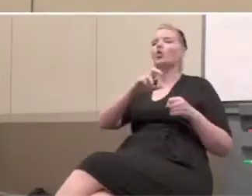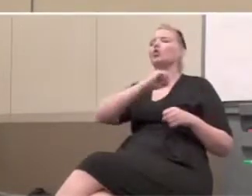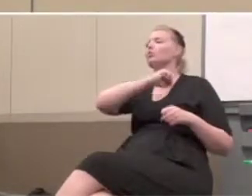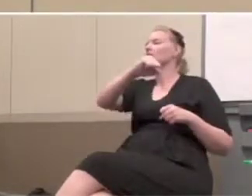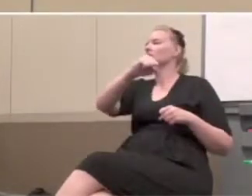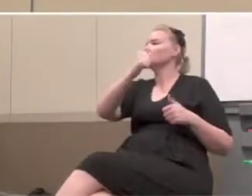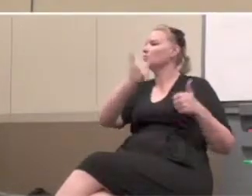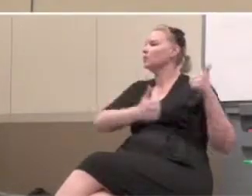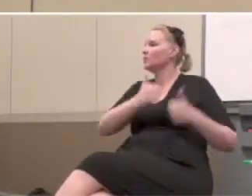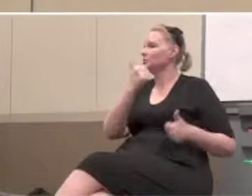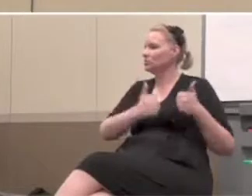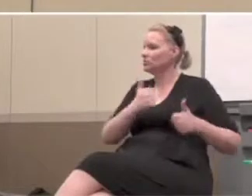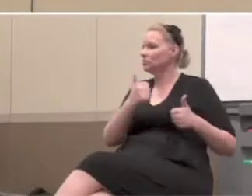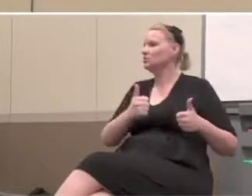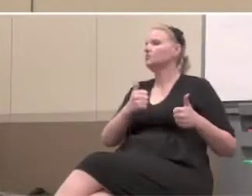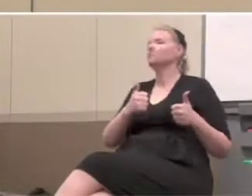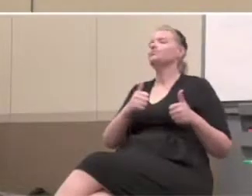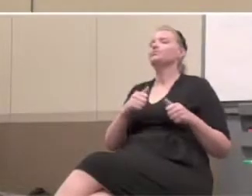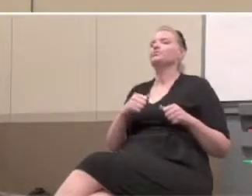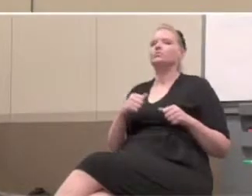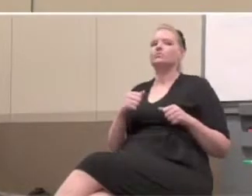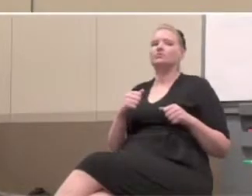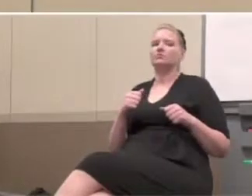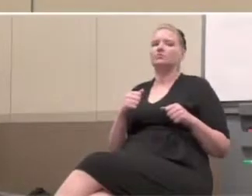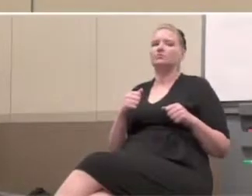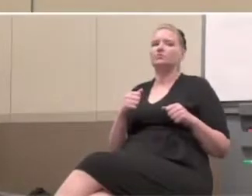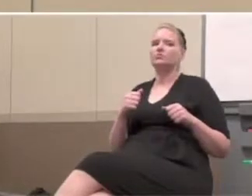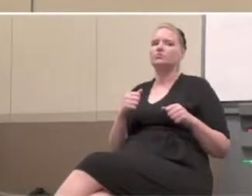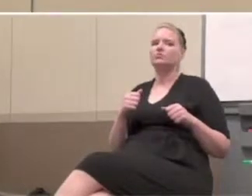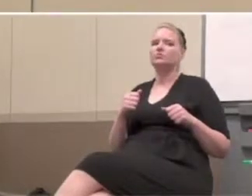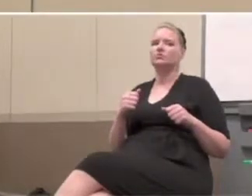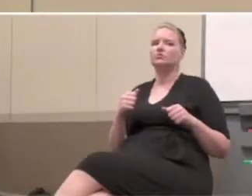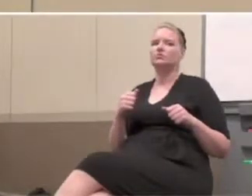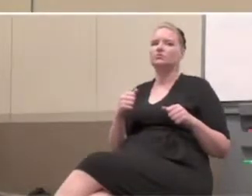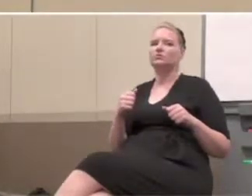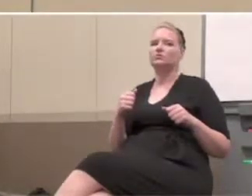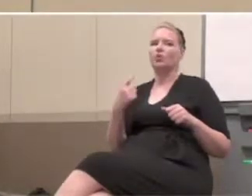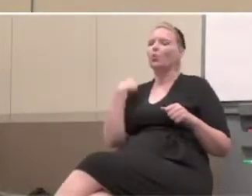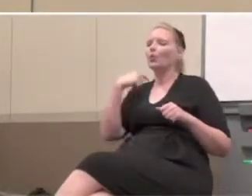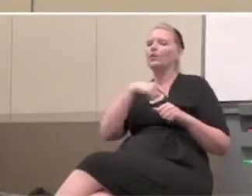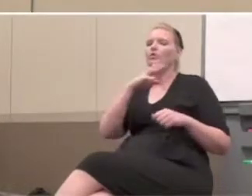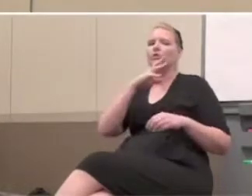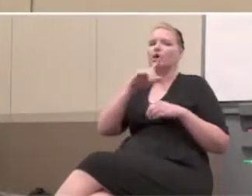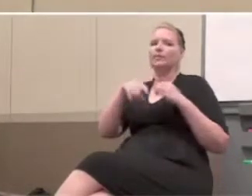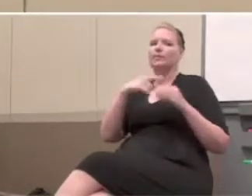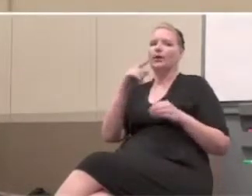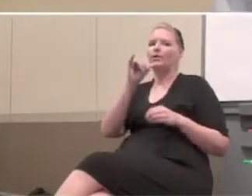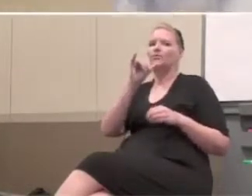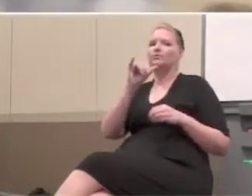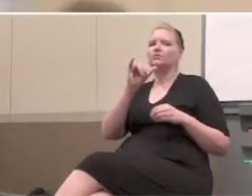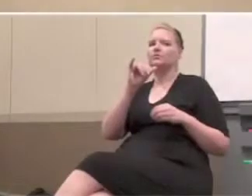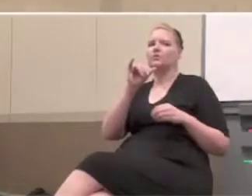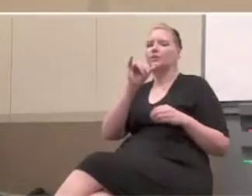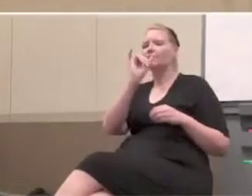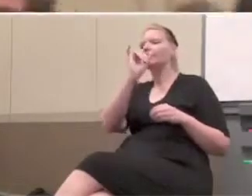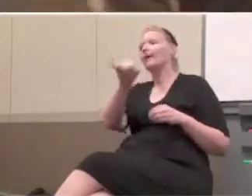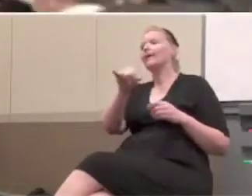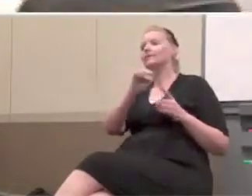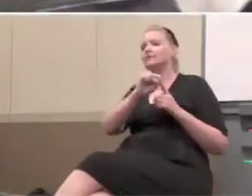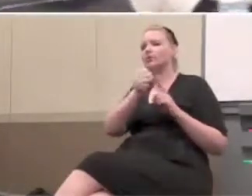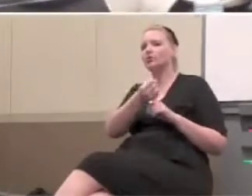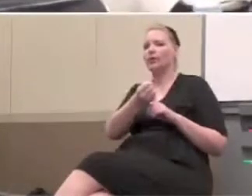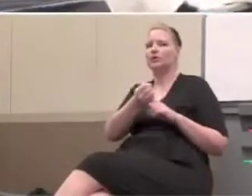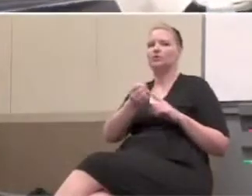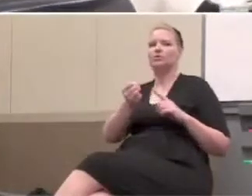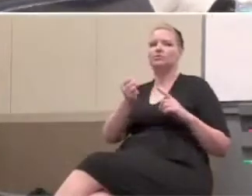or is there something else behind it? We were just talking about that. We don't have like a kid in mind. We're just talking about like that